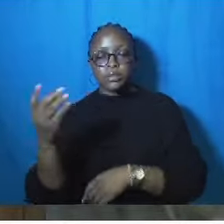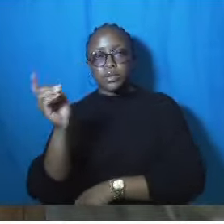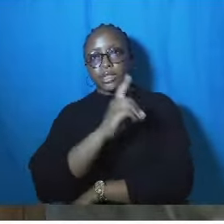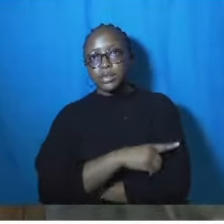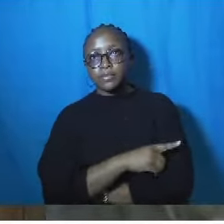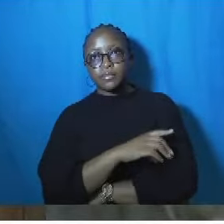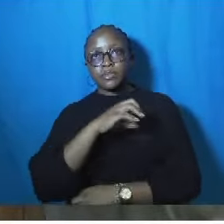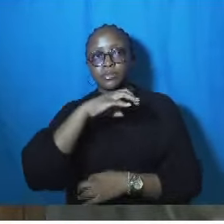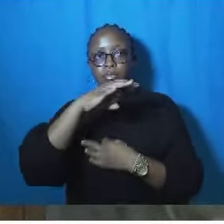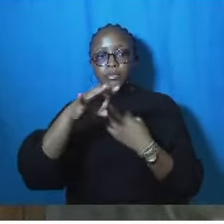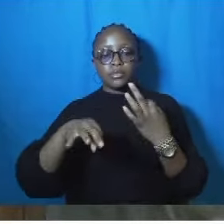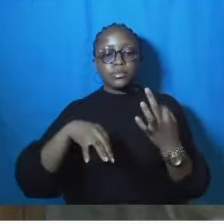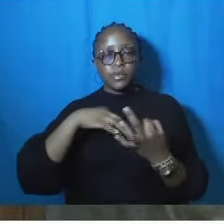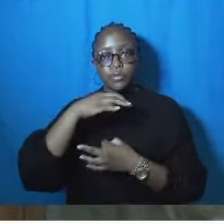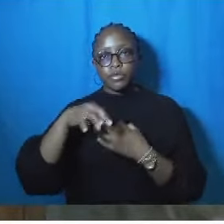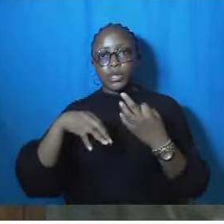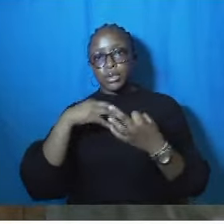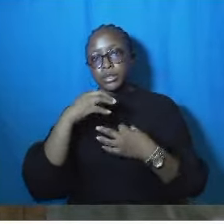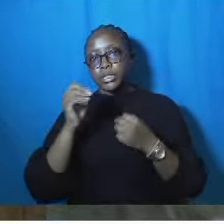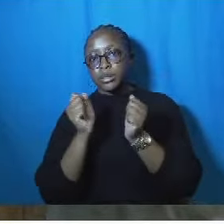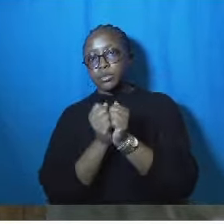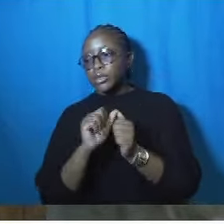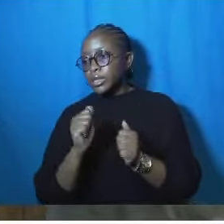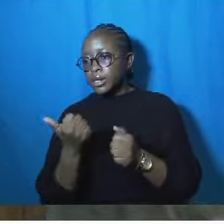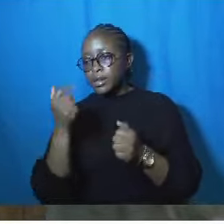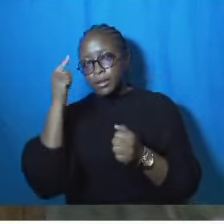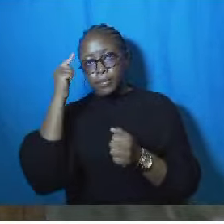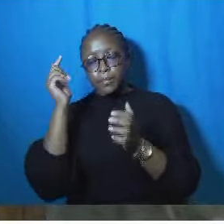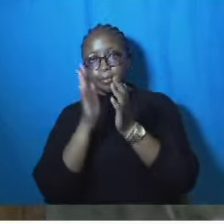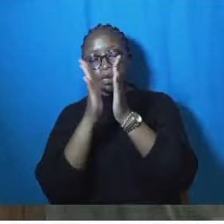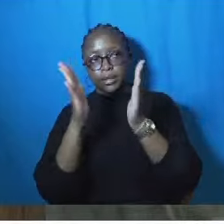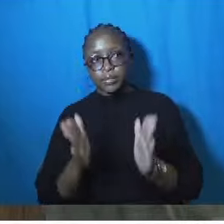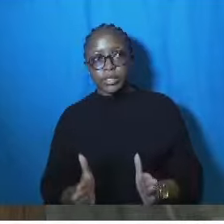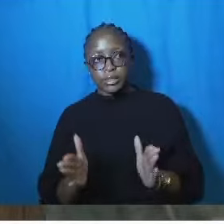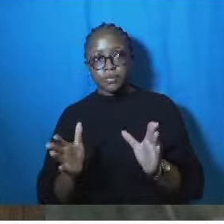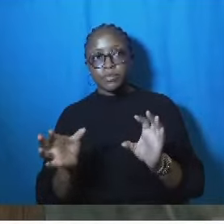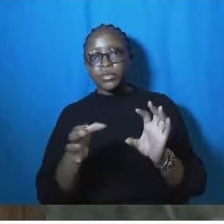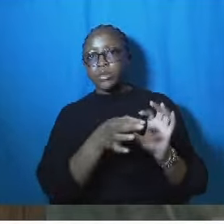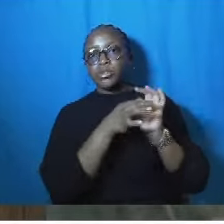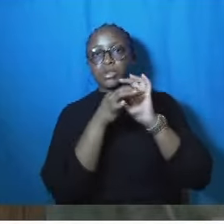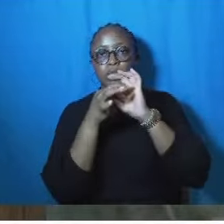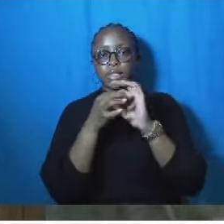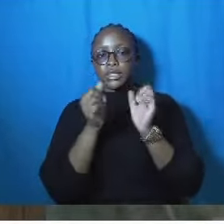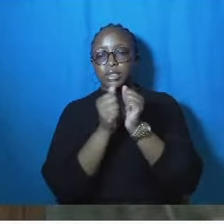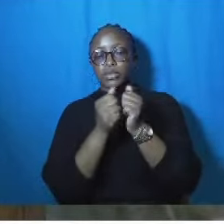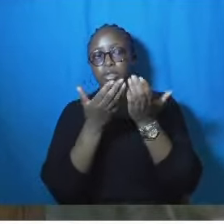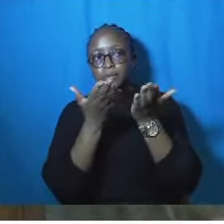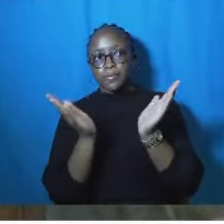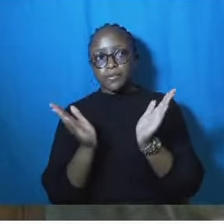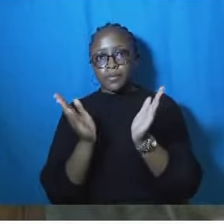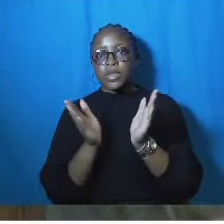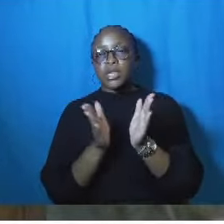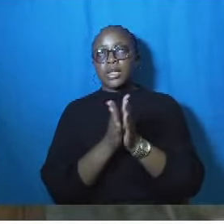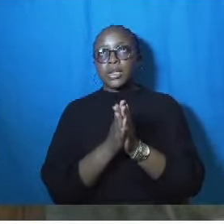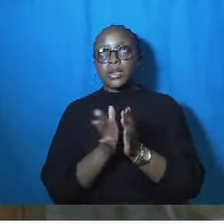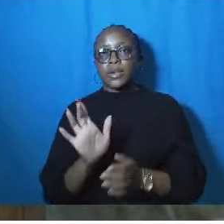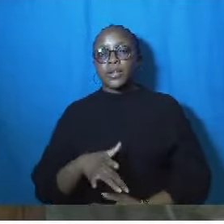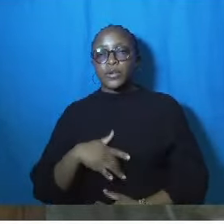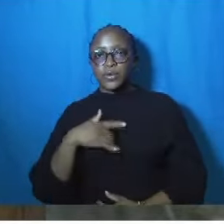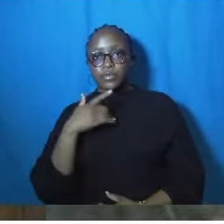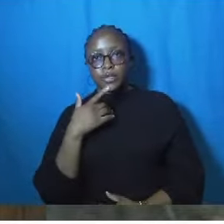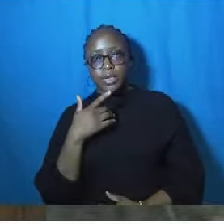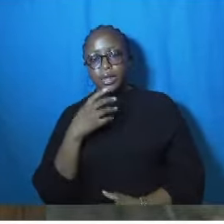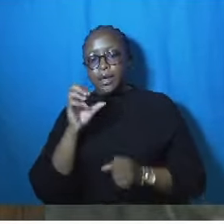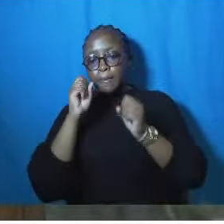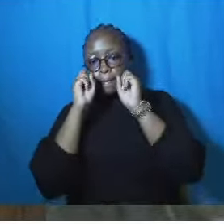Fellowship with other believers. Be united with them, and you'll experience the blessings and graces